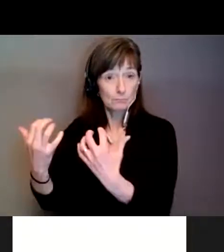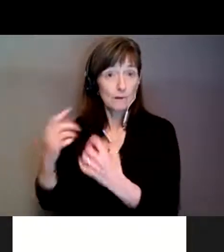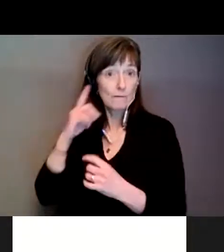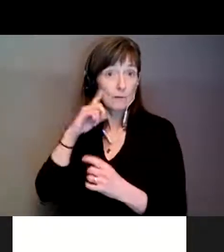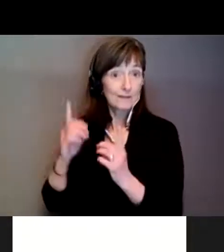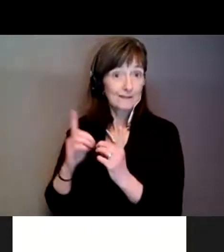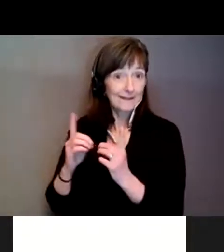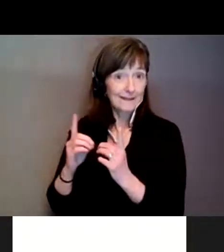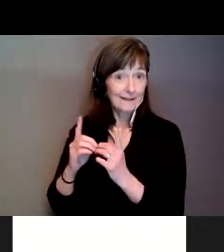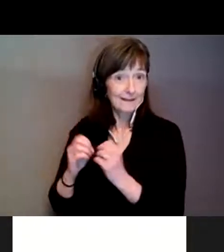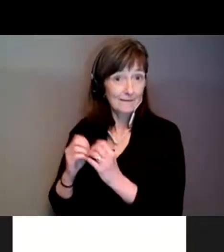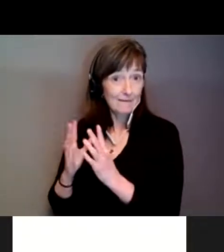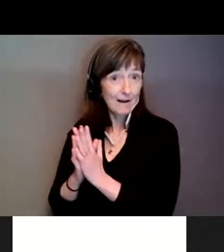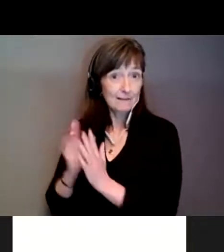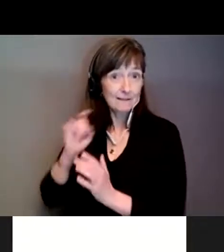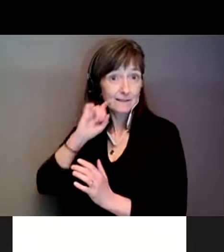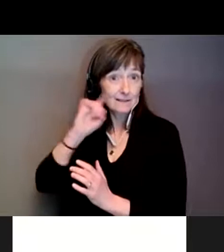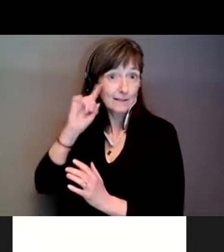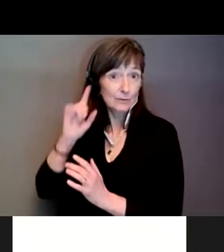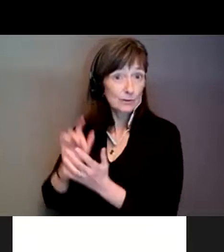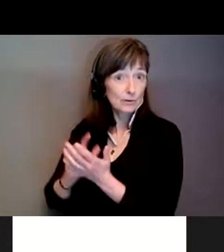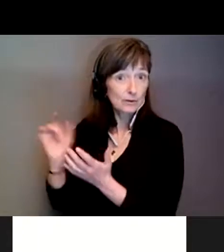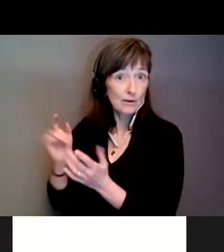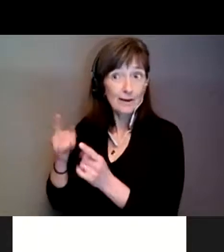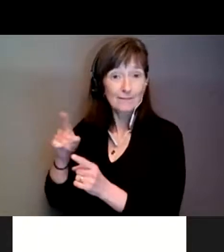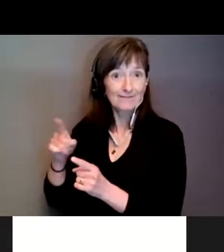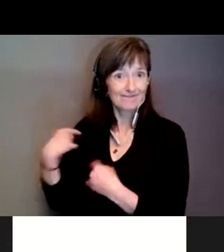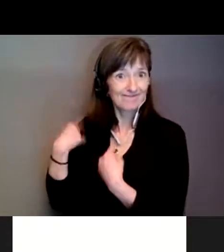since 2006, except not right now.